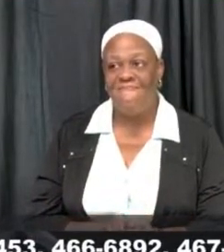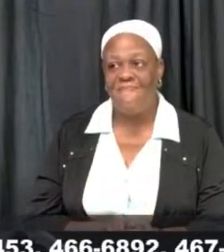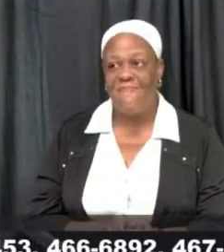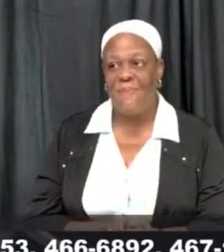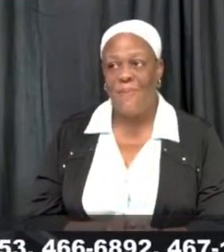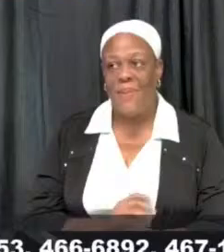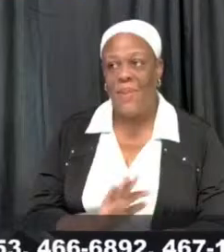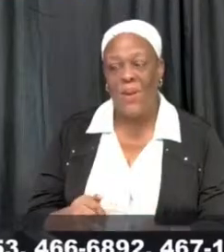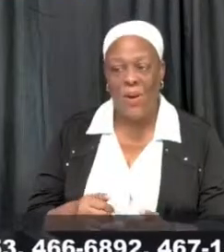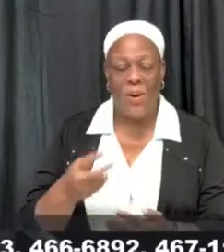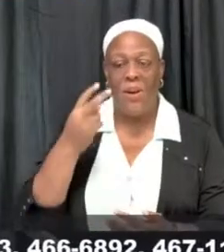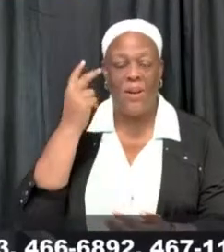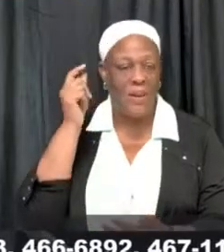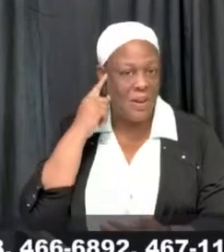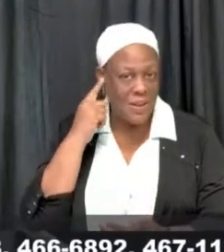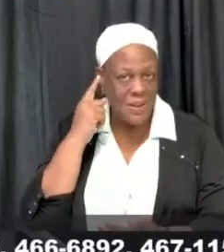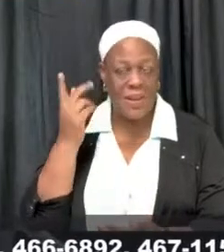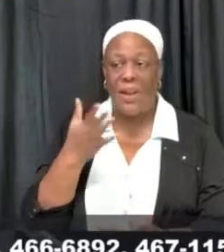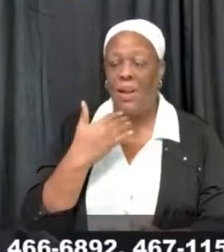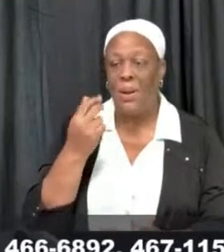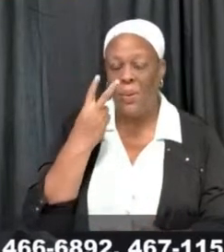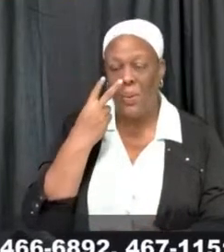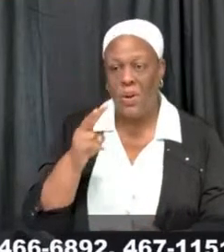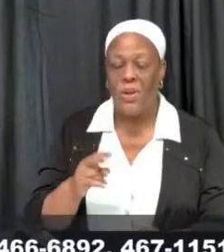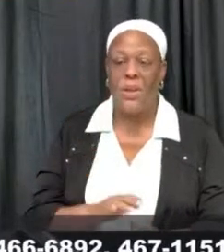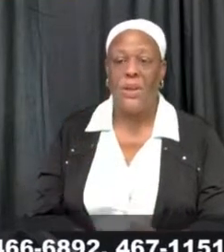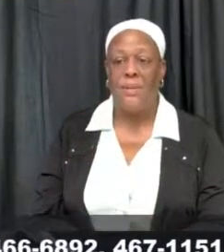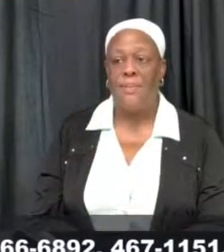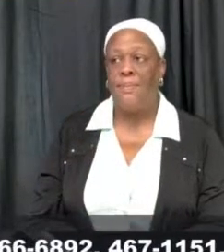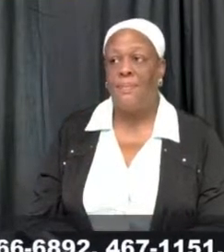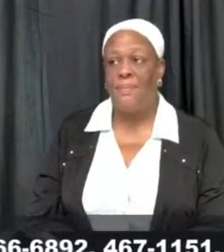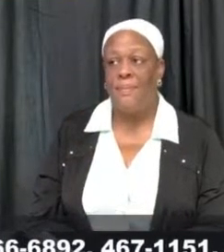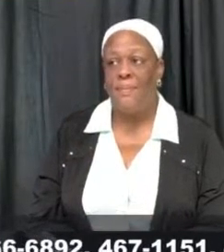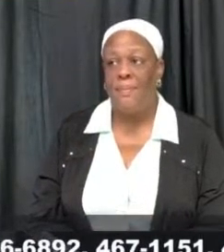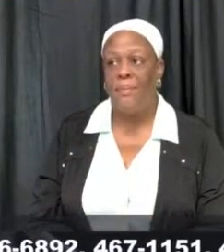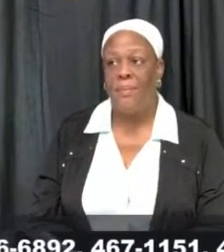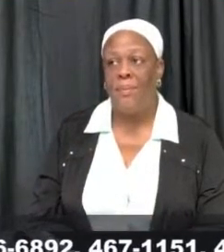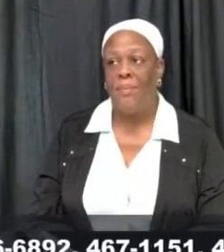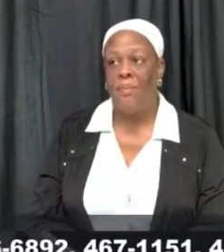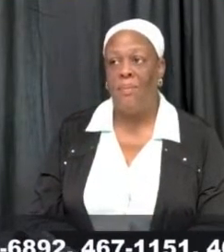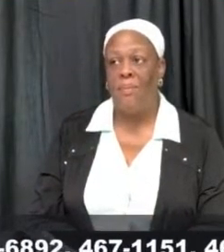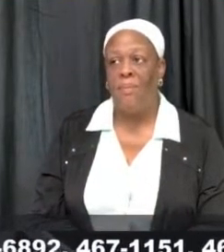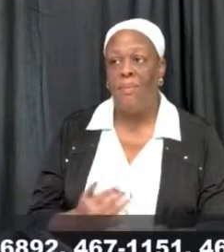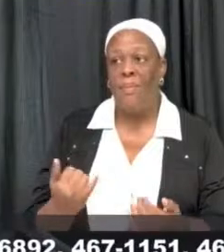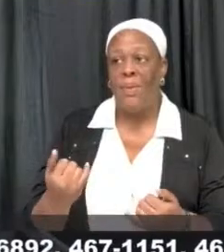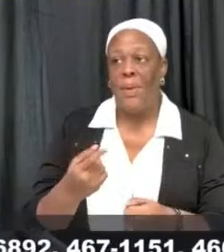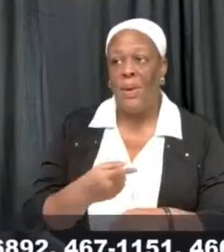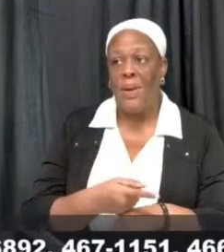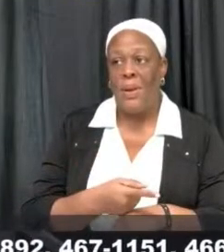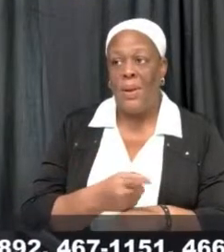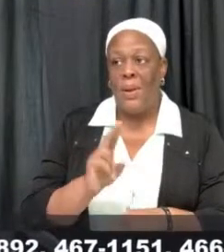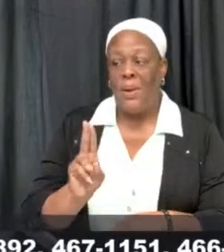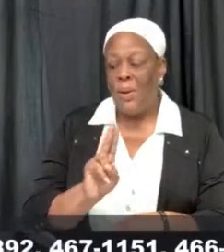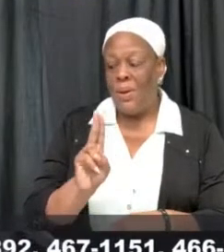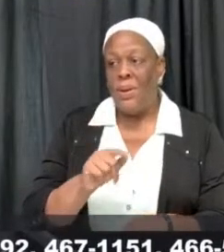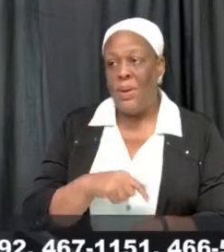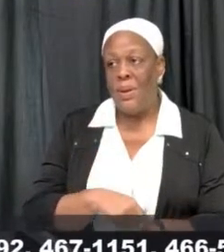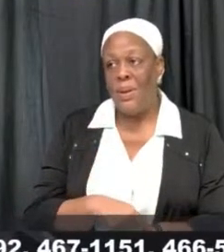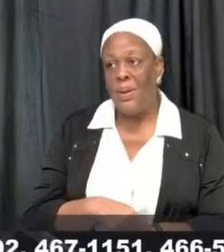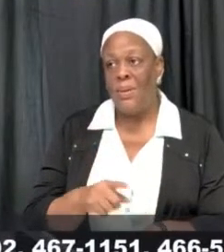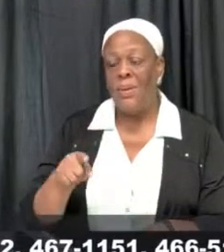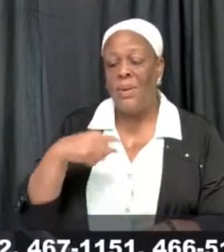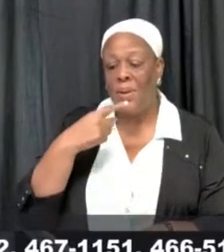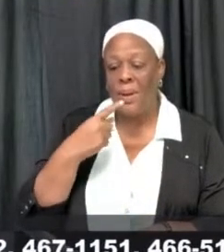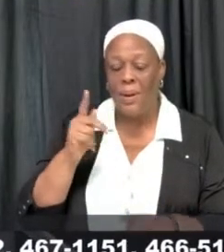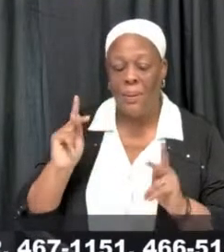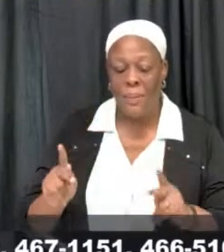to all listening to this broadcast via whatever means. Today, I will use my time to remind our